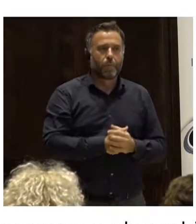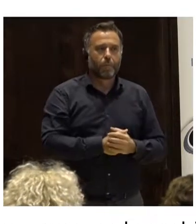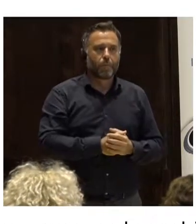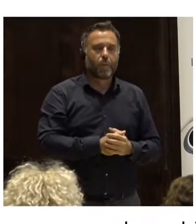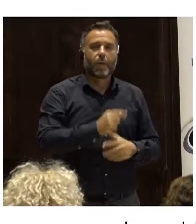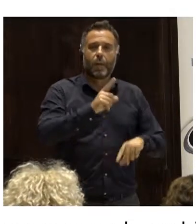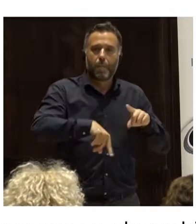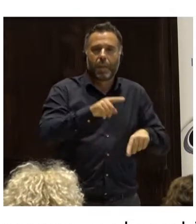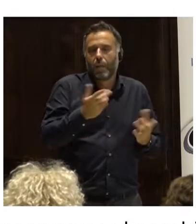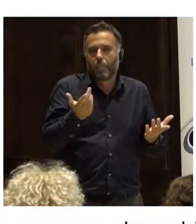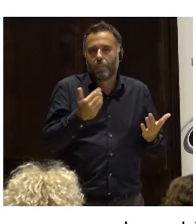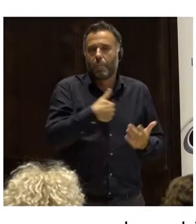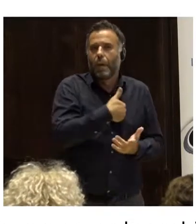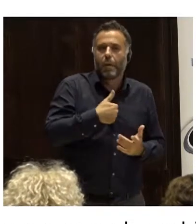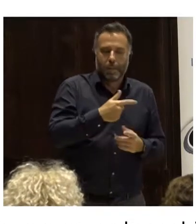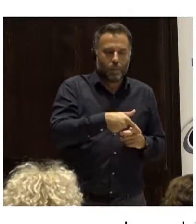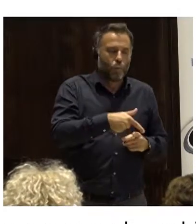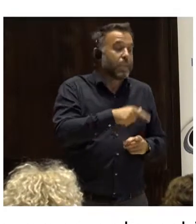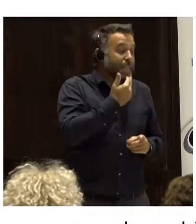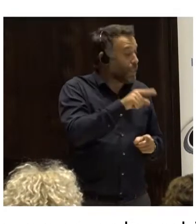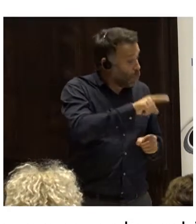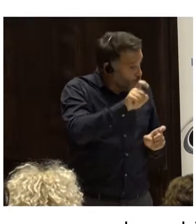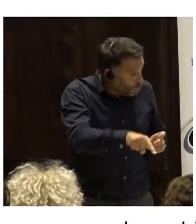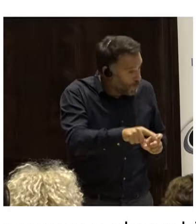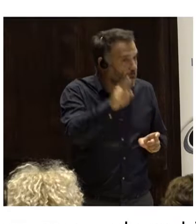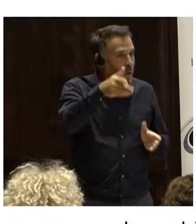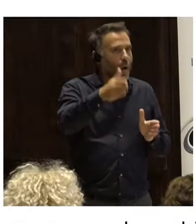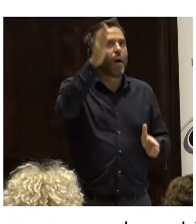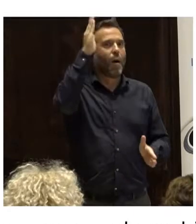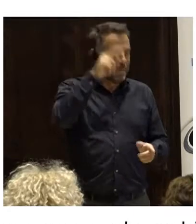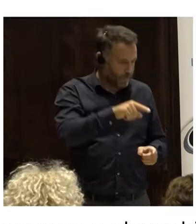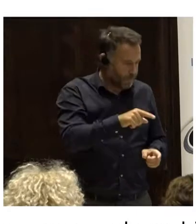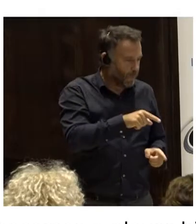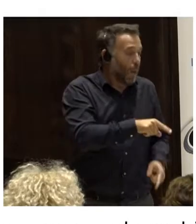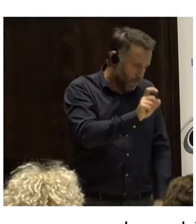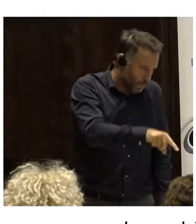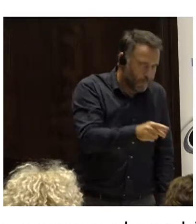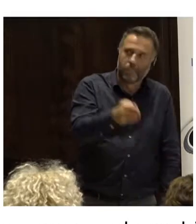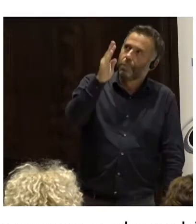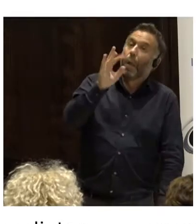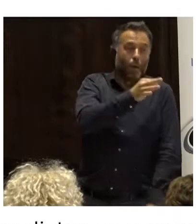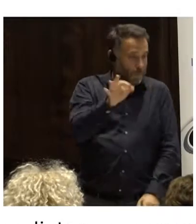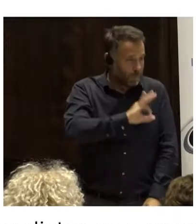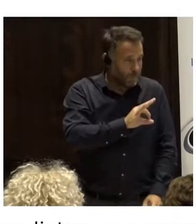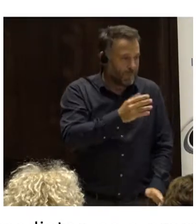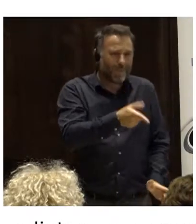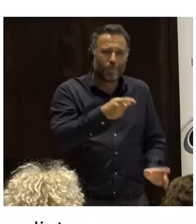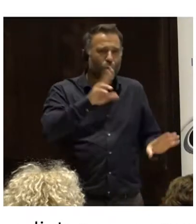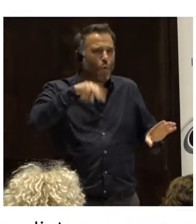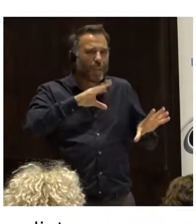gives some prompt, now do this and do this and this. This is no more play. So I think that we